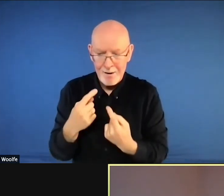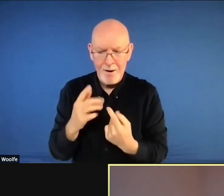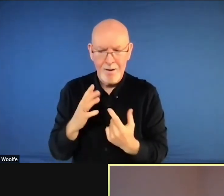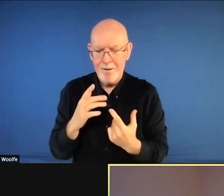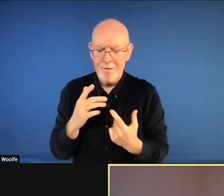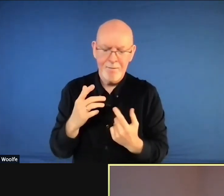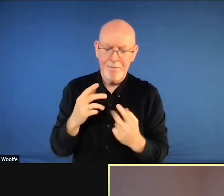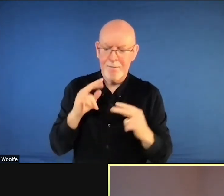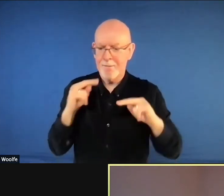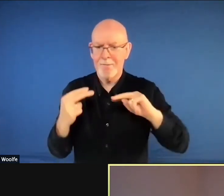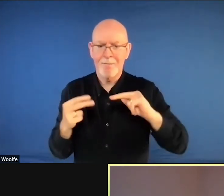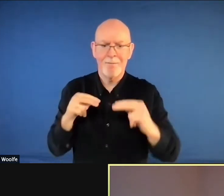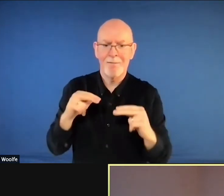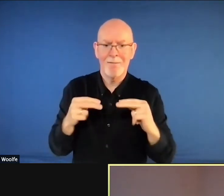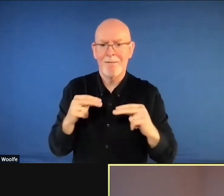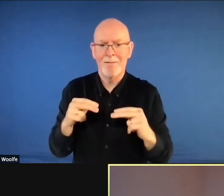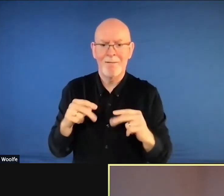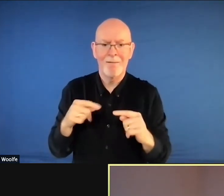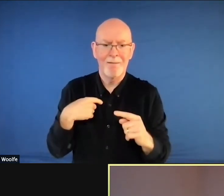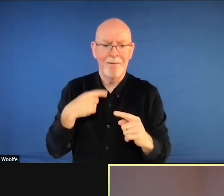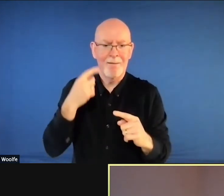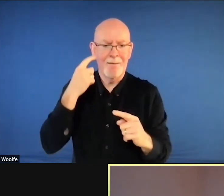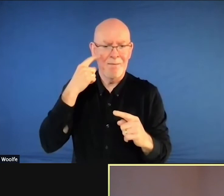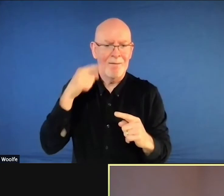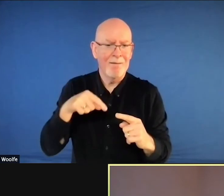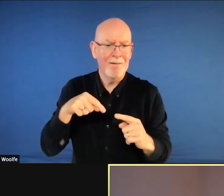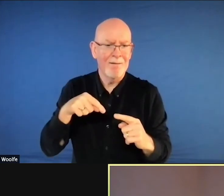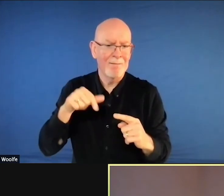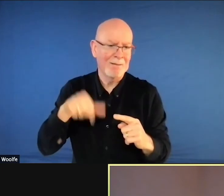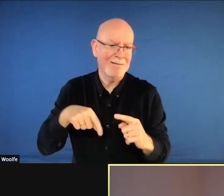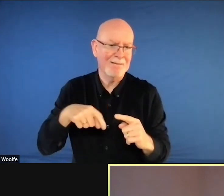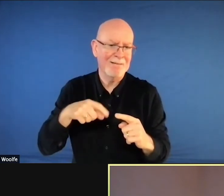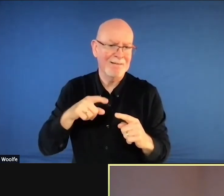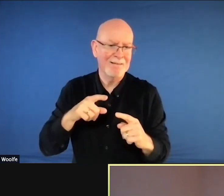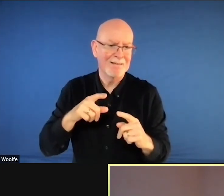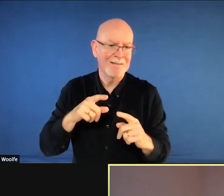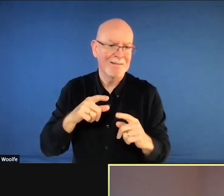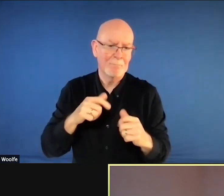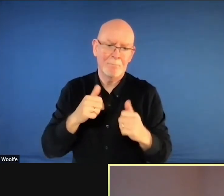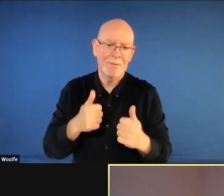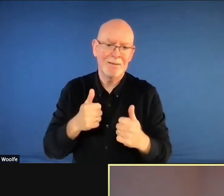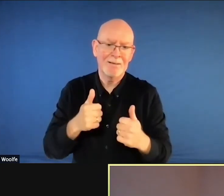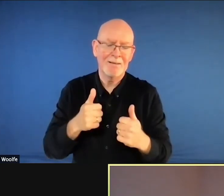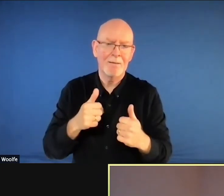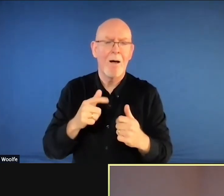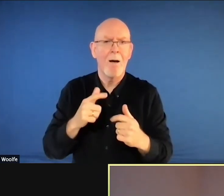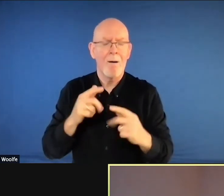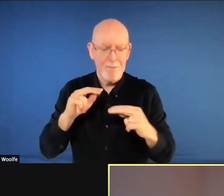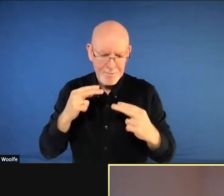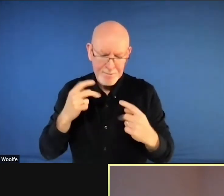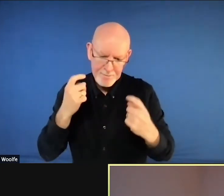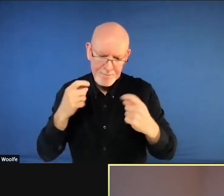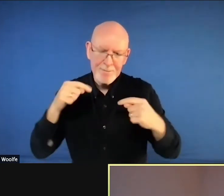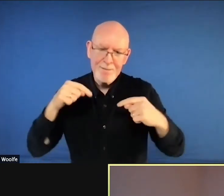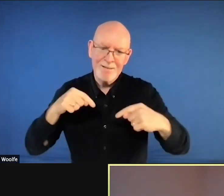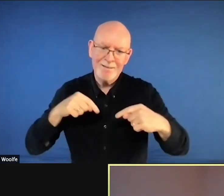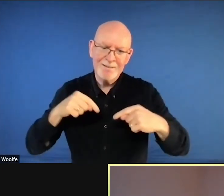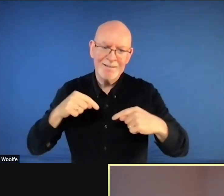best starting point. And again, just to reiterate and respond to your question,